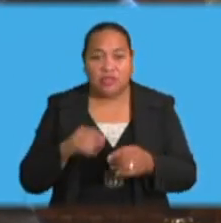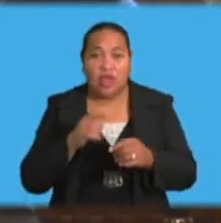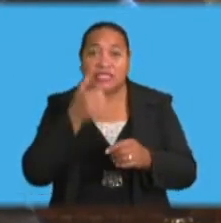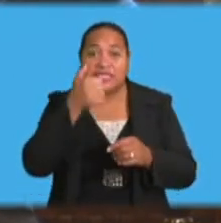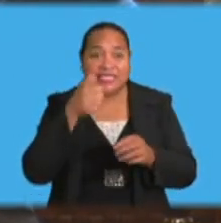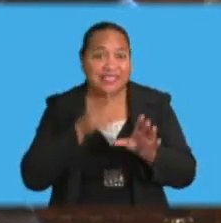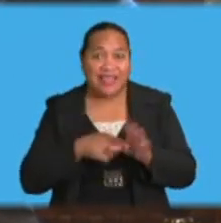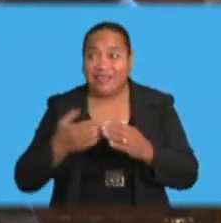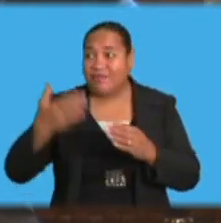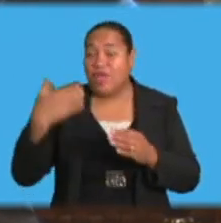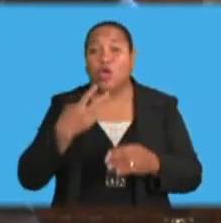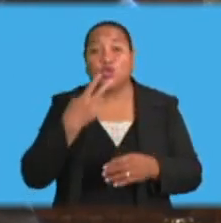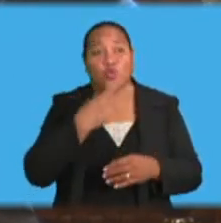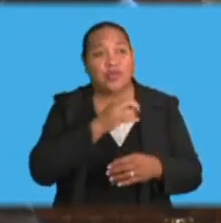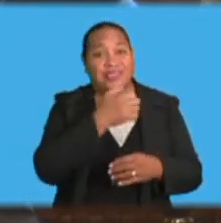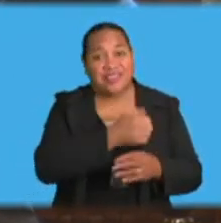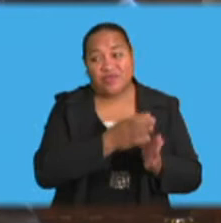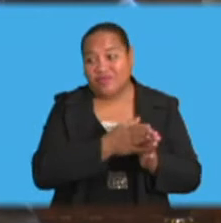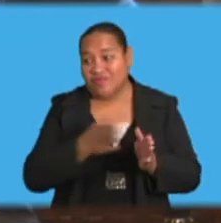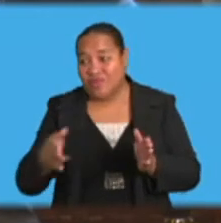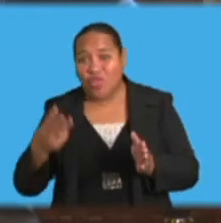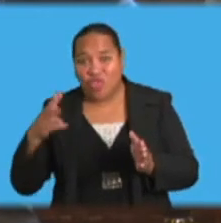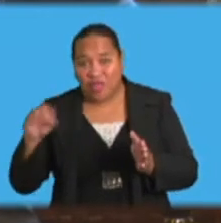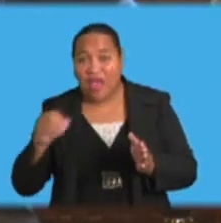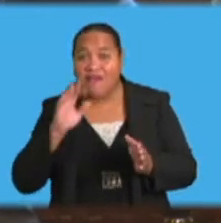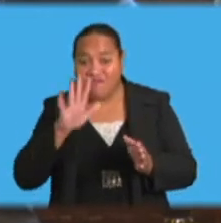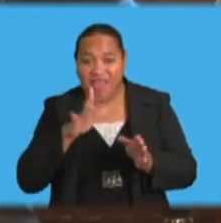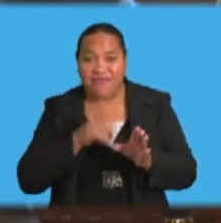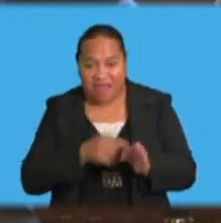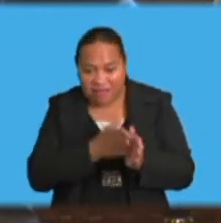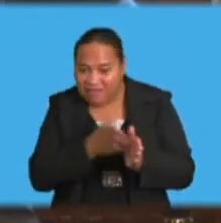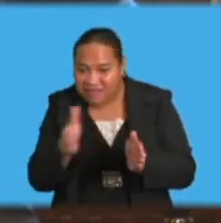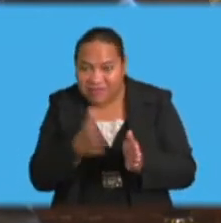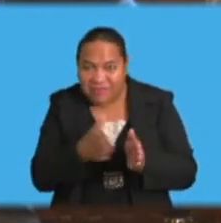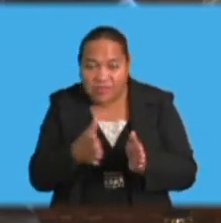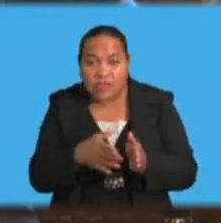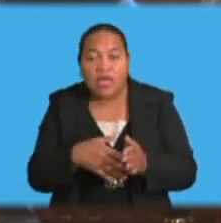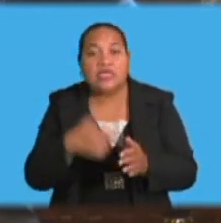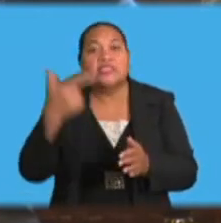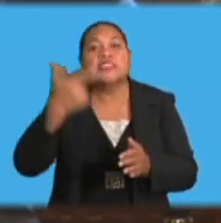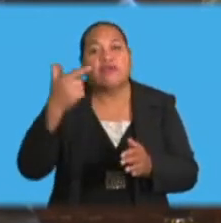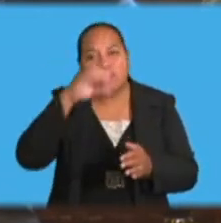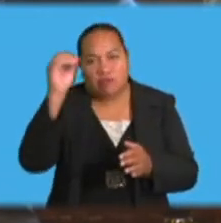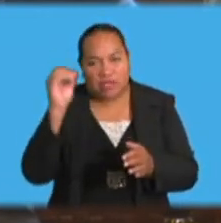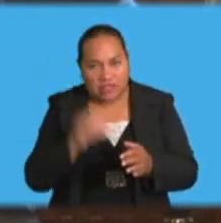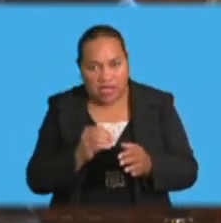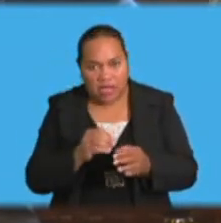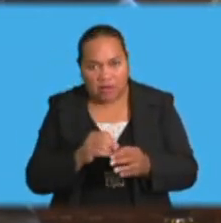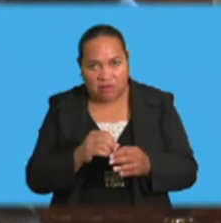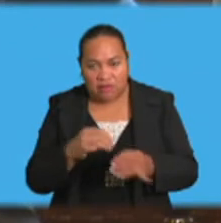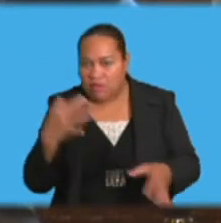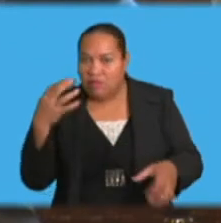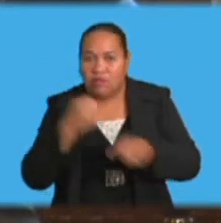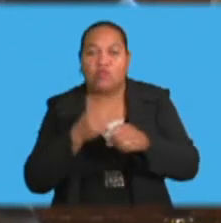from 26 to 30, that five-year age group, they accounted for 17% of total cases reported